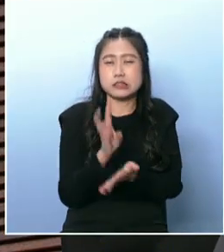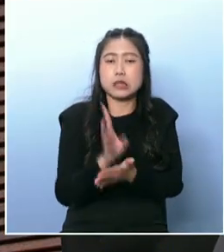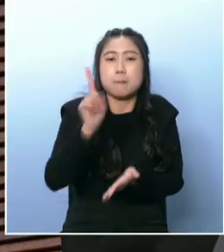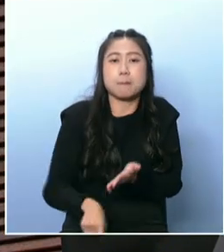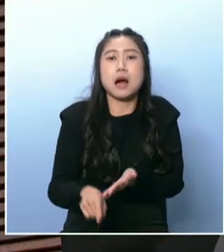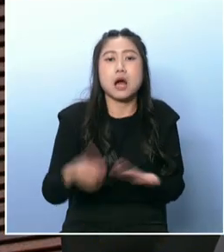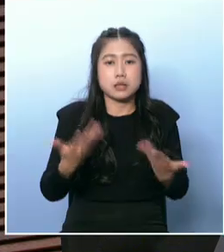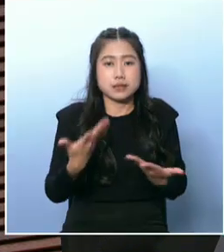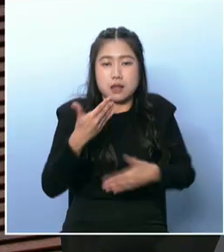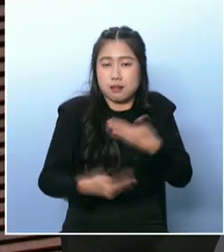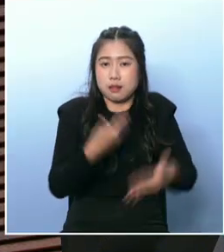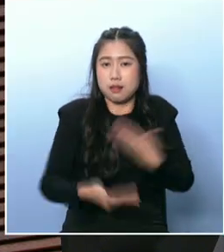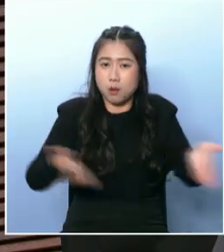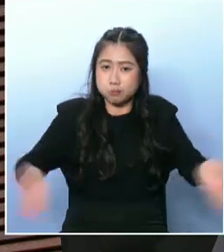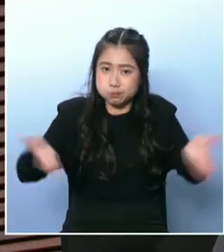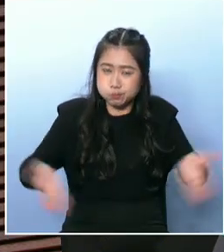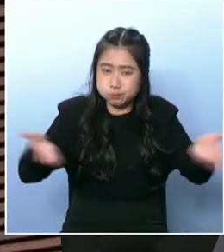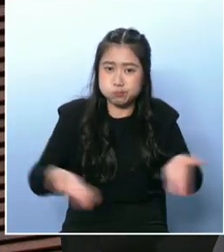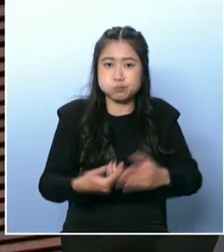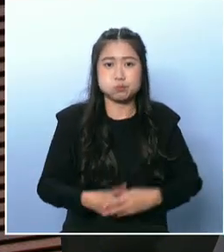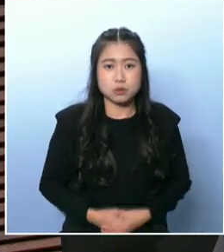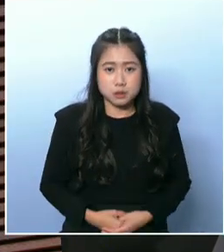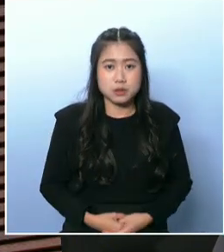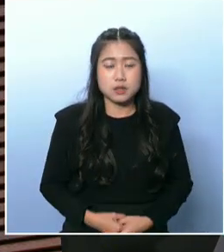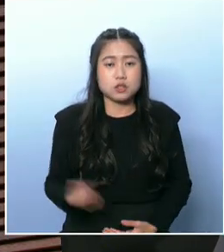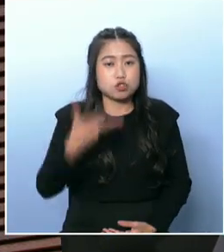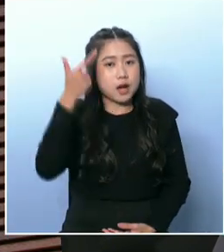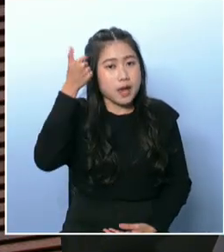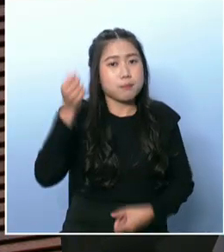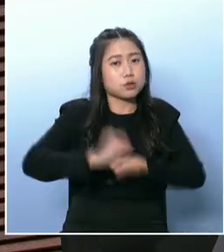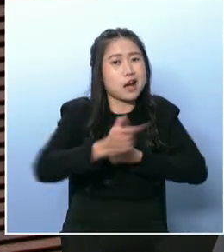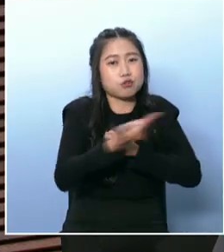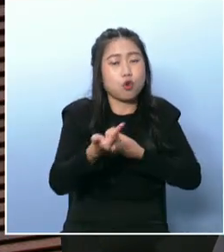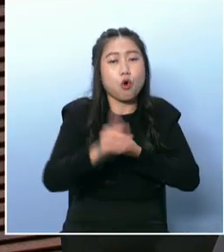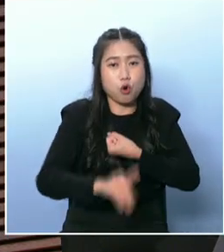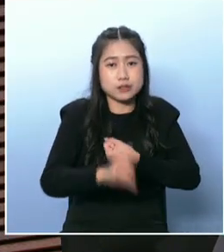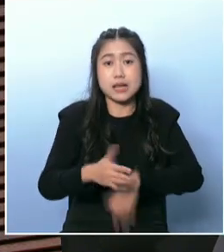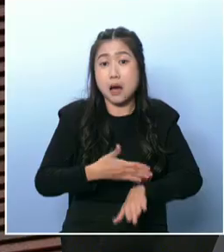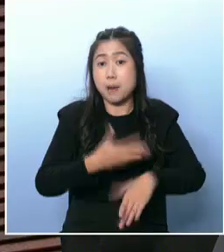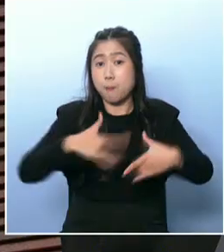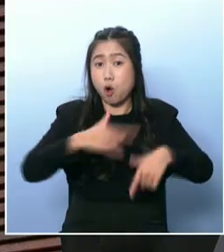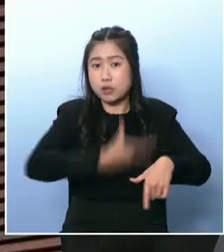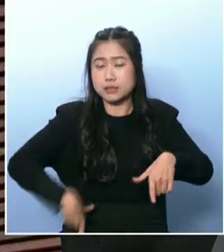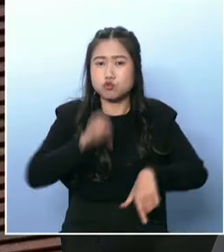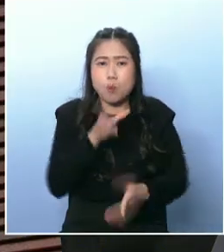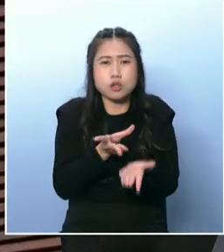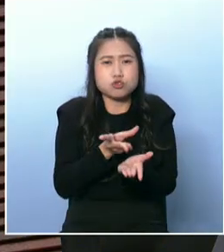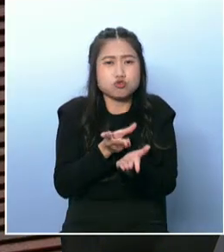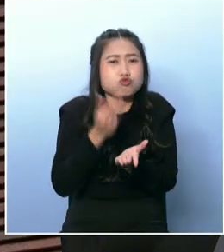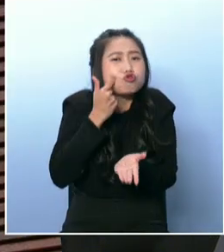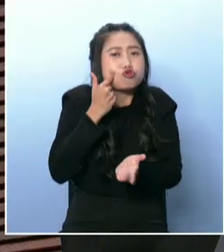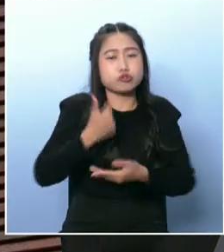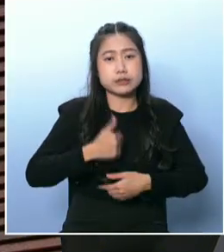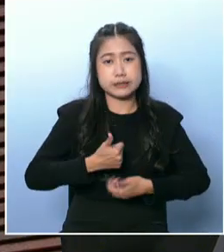and that is implemented a few years ago, and it is being gradually implemented, and we want to do more. For